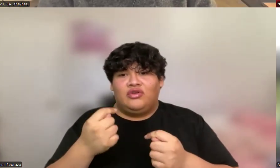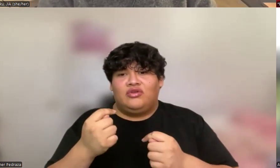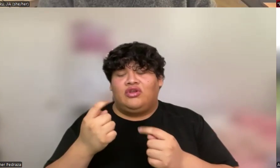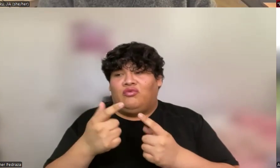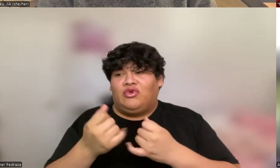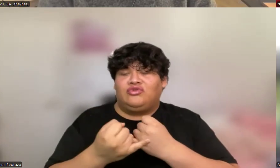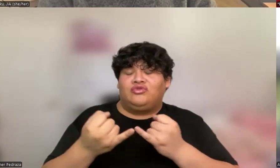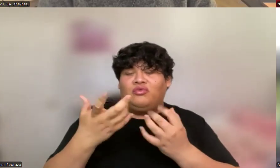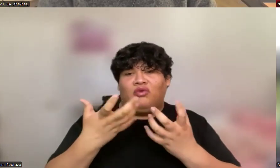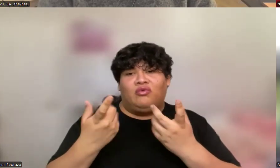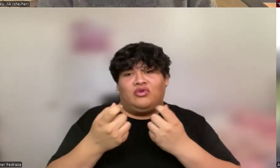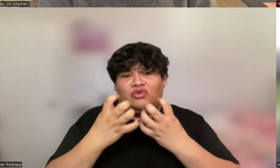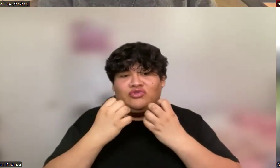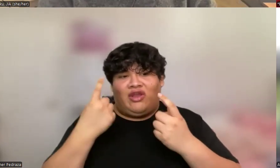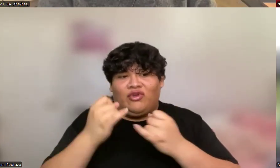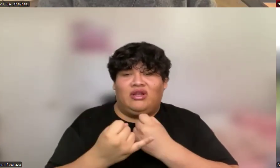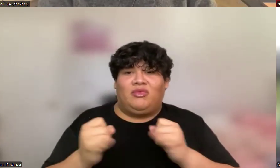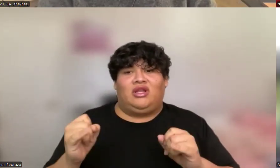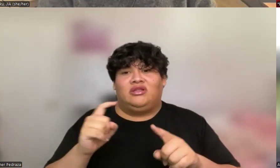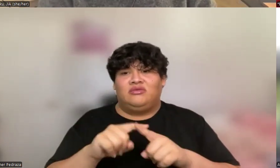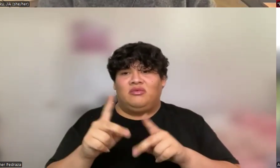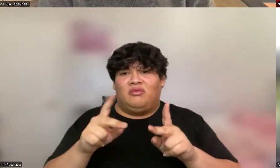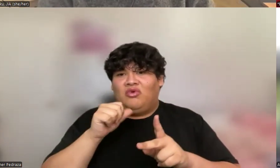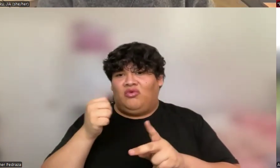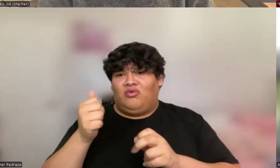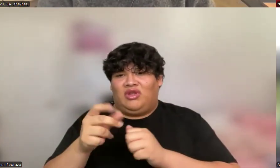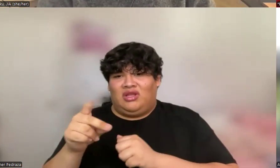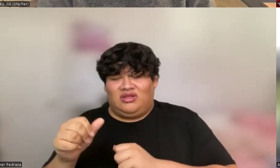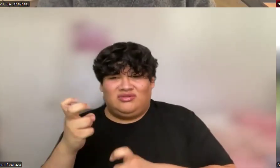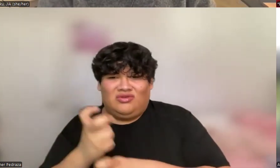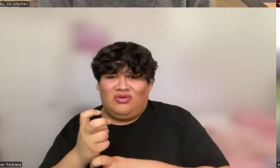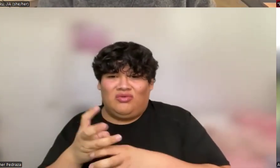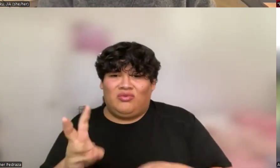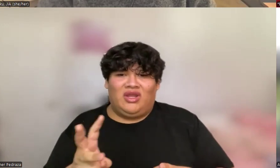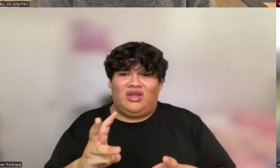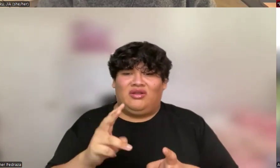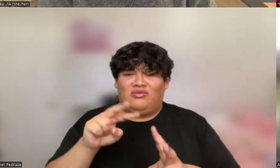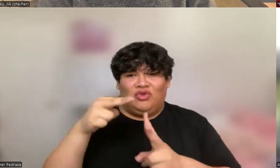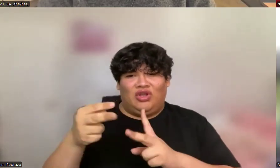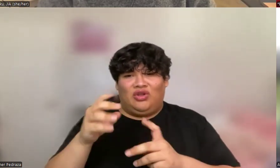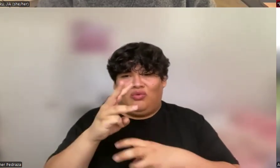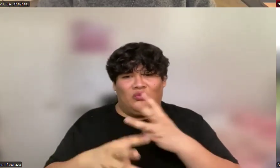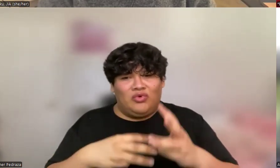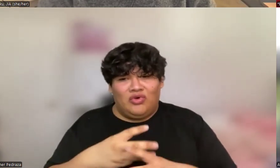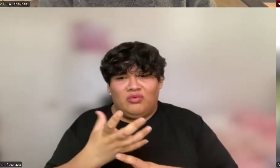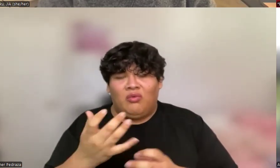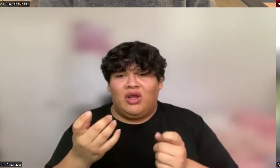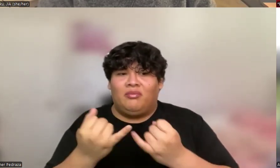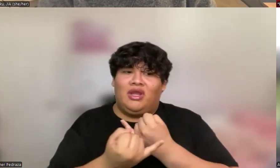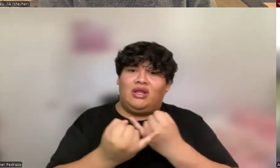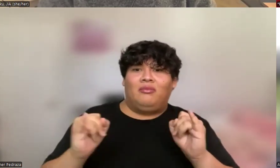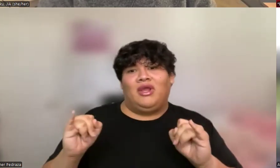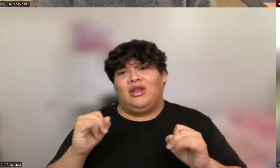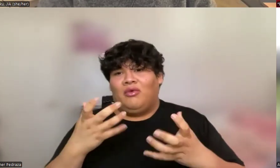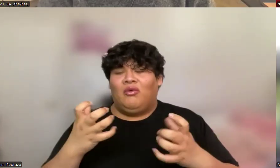independence, and as a person with disability, that's a very ableist way of looking at the world, right? We want to be independent, but